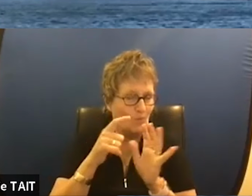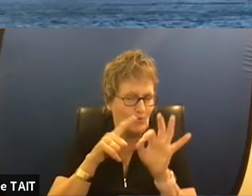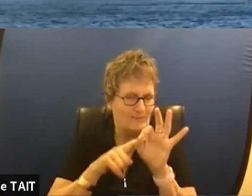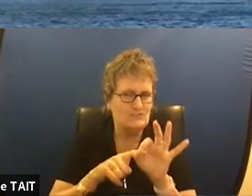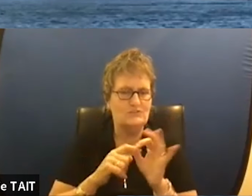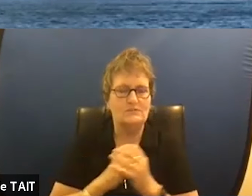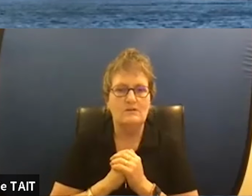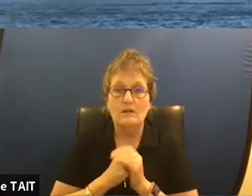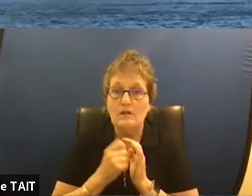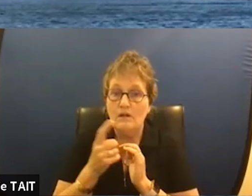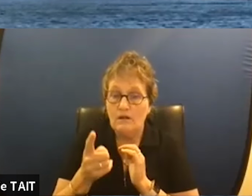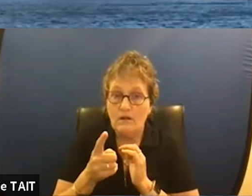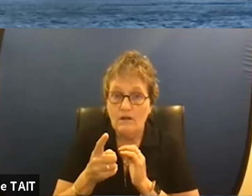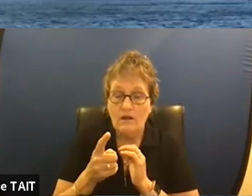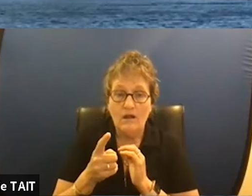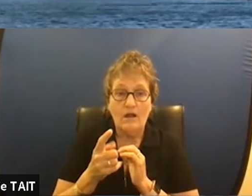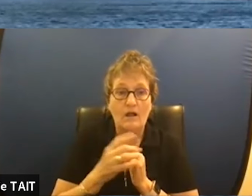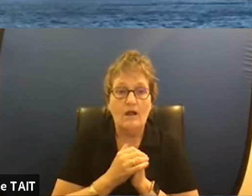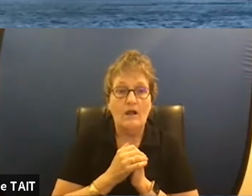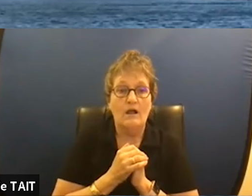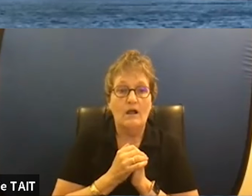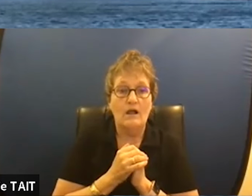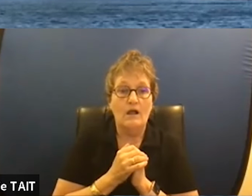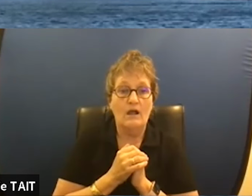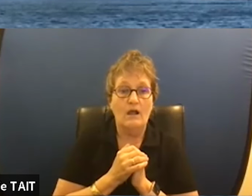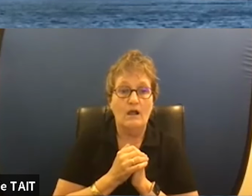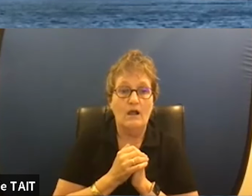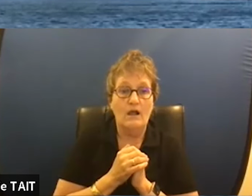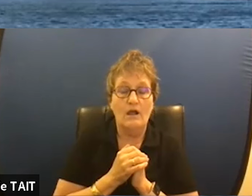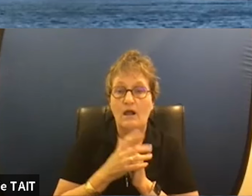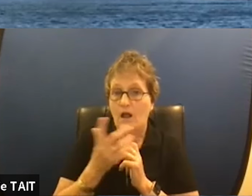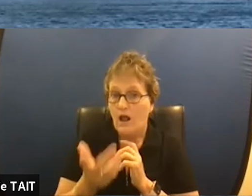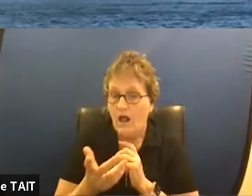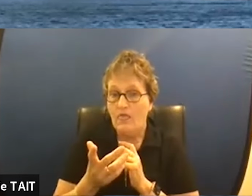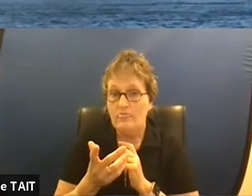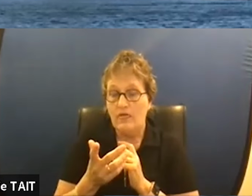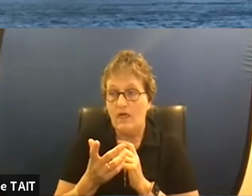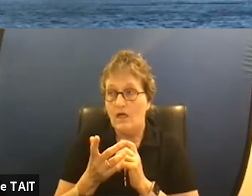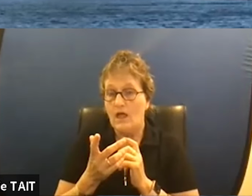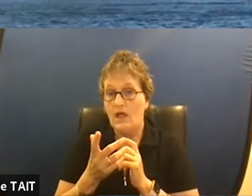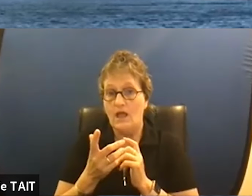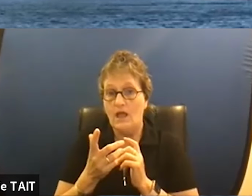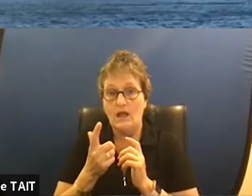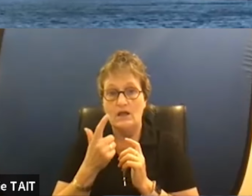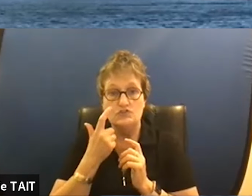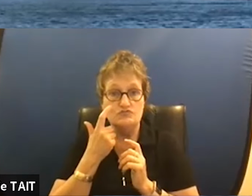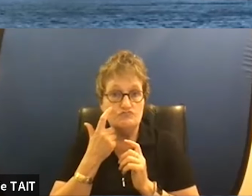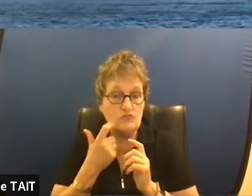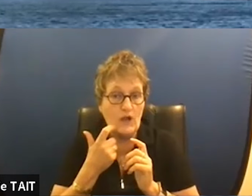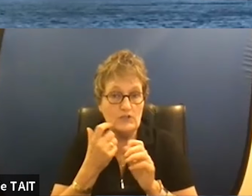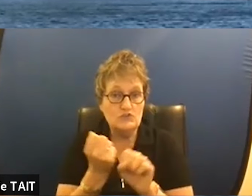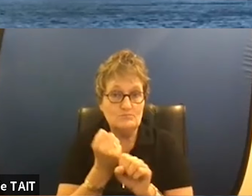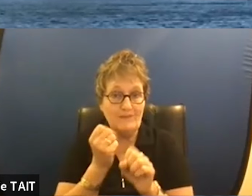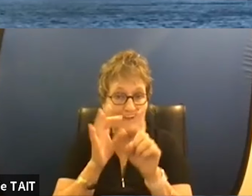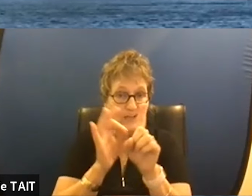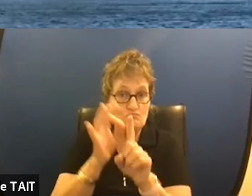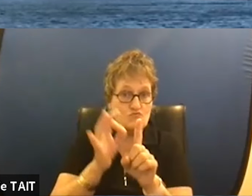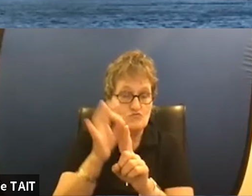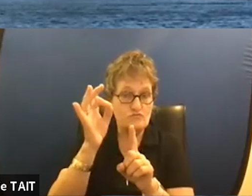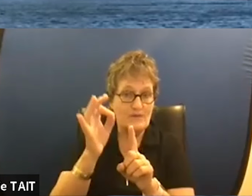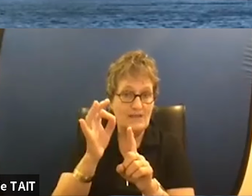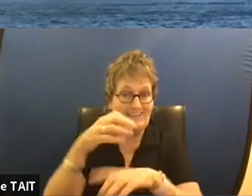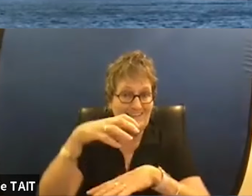Are there plans, are you working with anybody to make some of those same improvements on main campus? And I understand that that is a